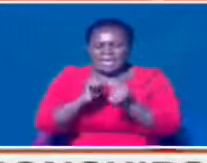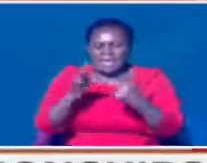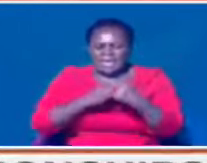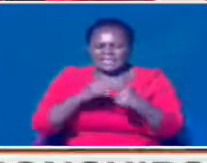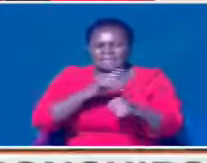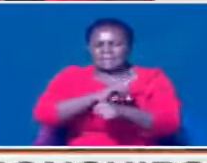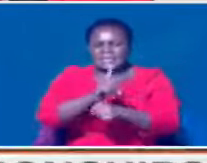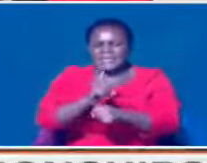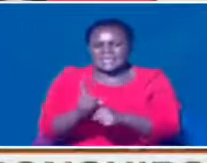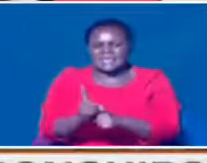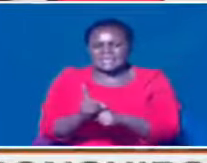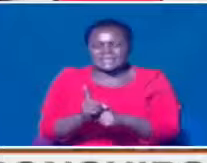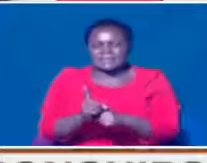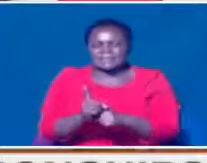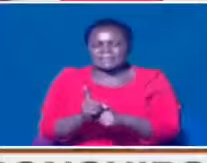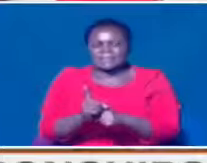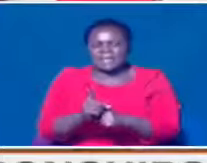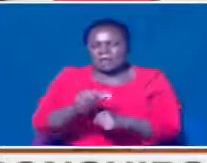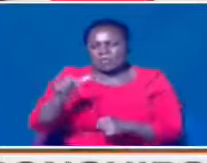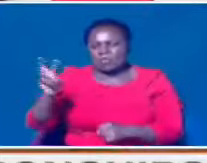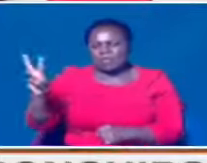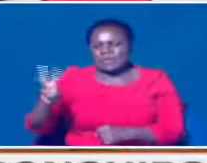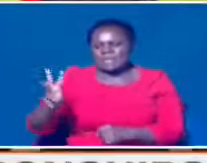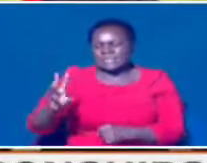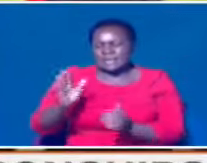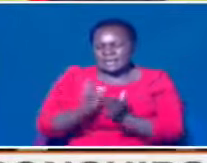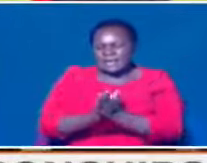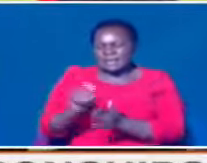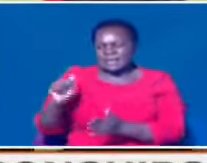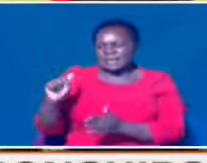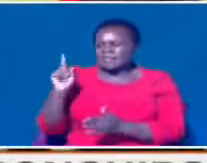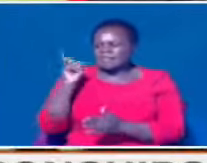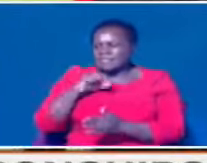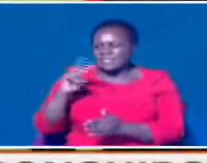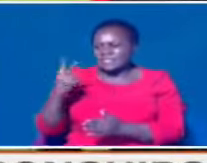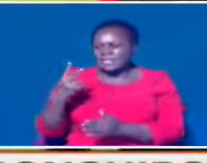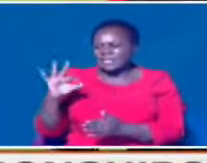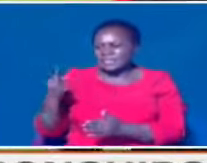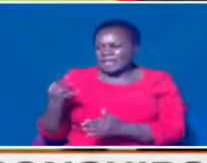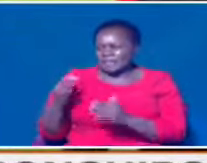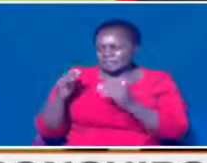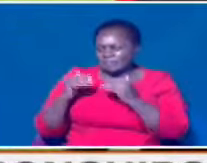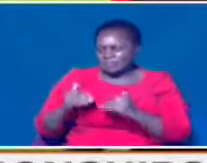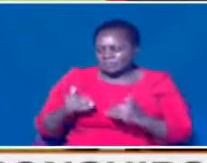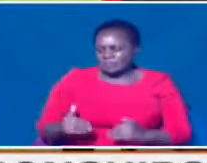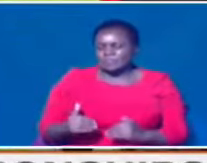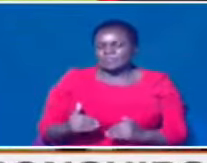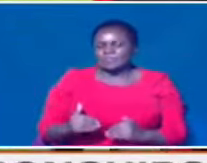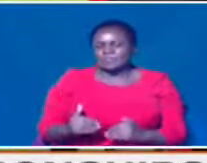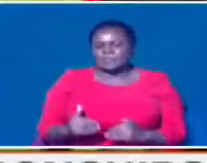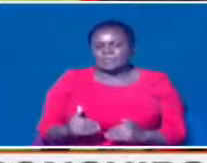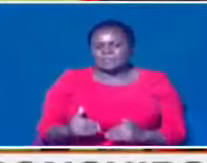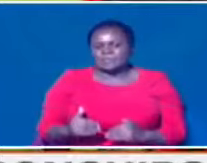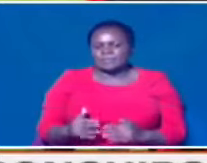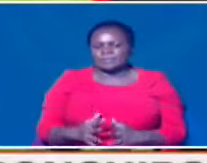minutes 22.51 seconds. Wesley Langat and Elias Kibet finished in the second and third places, respectively.